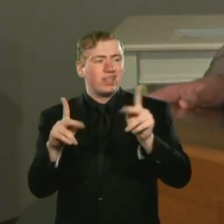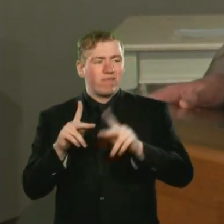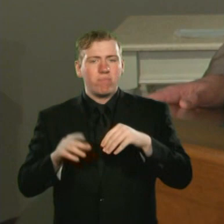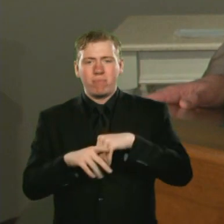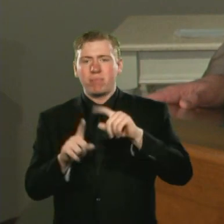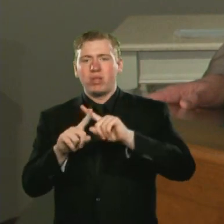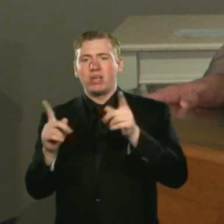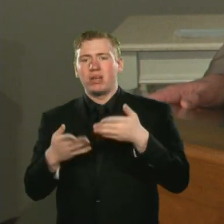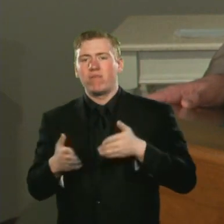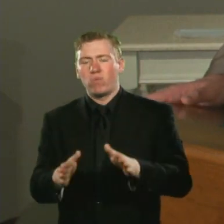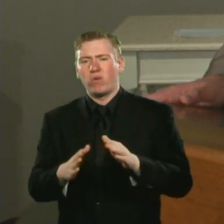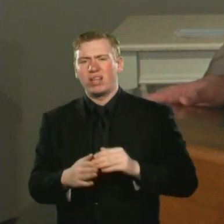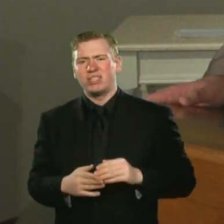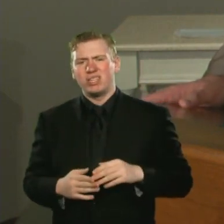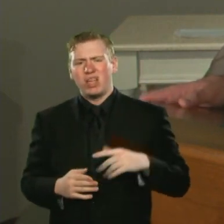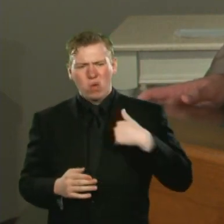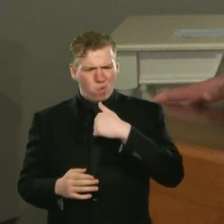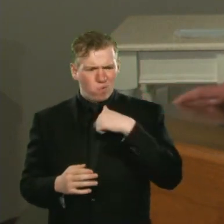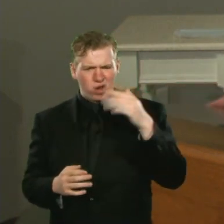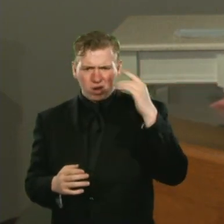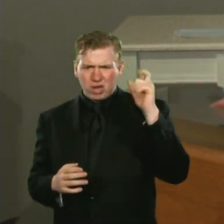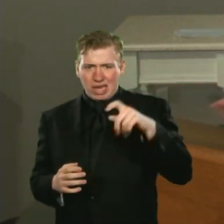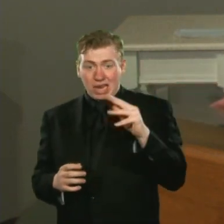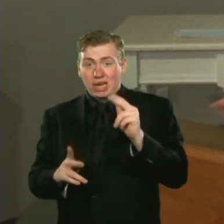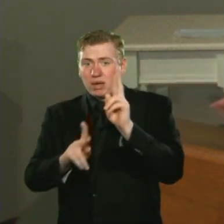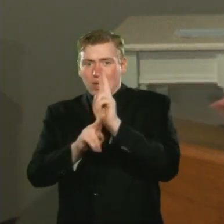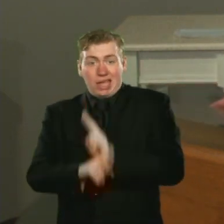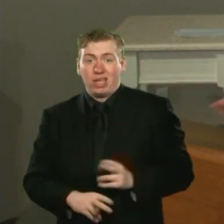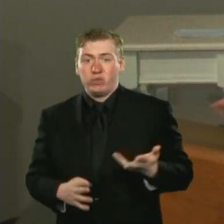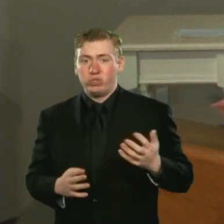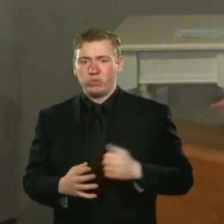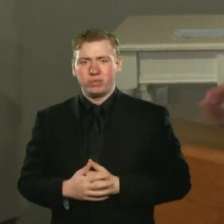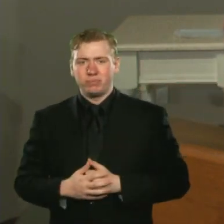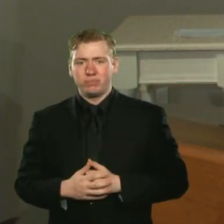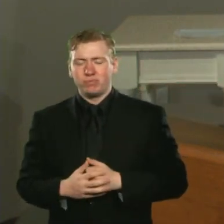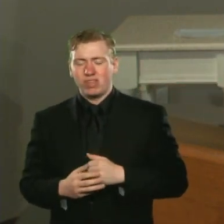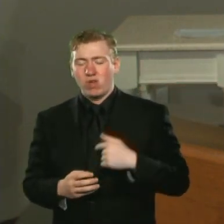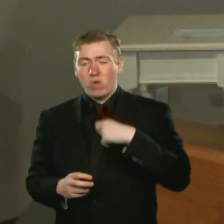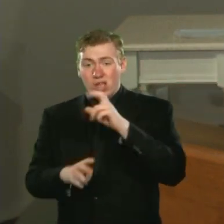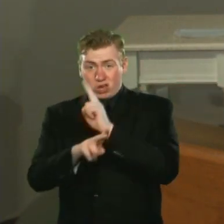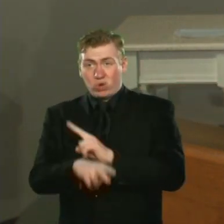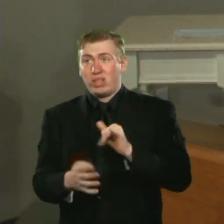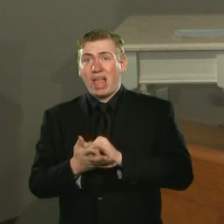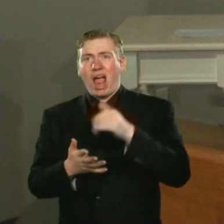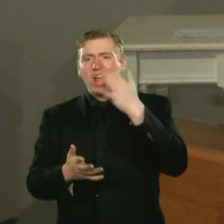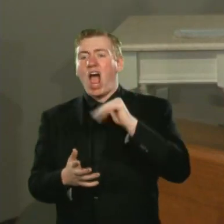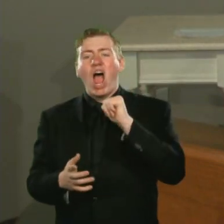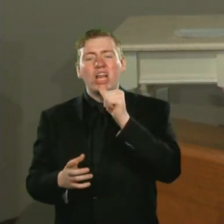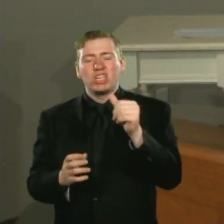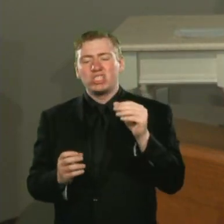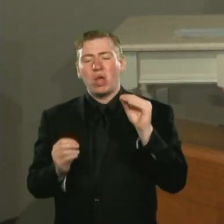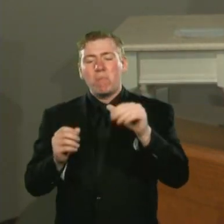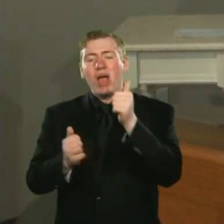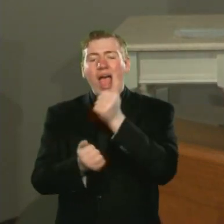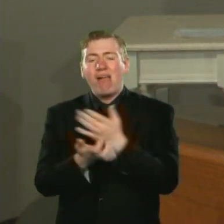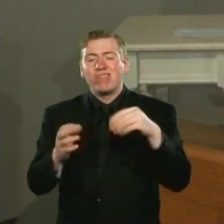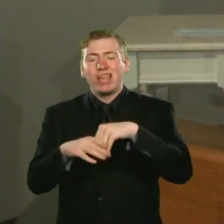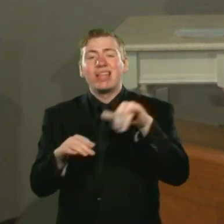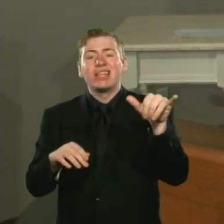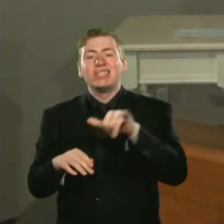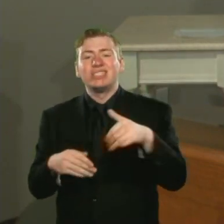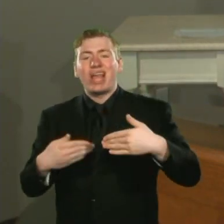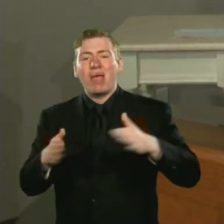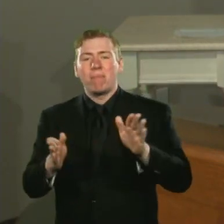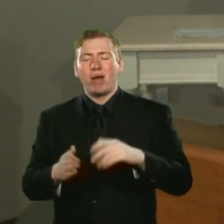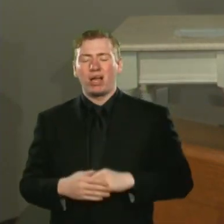ways. And you know what we need to do? Get used to it. Get used to it that God doesn't fit everything in the same box.